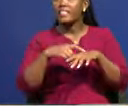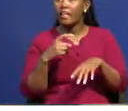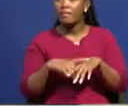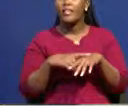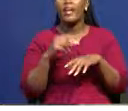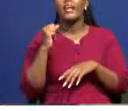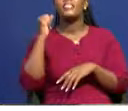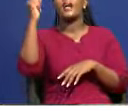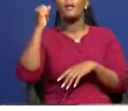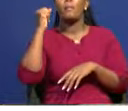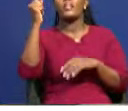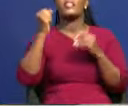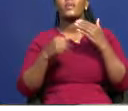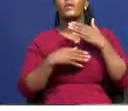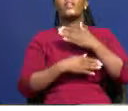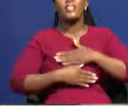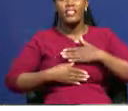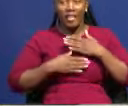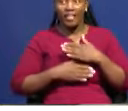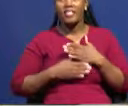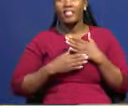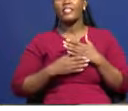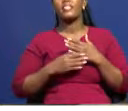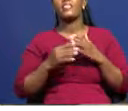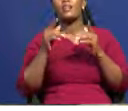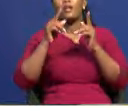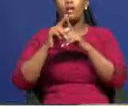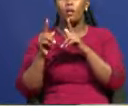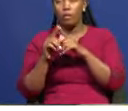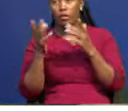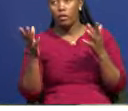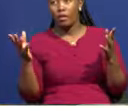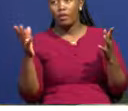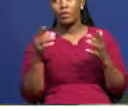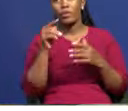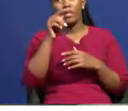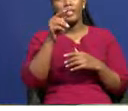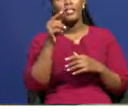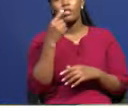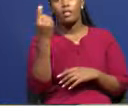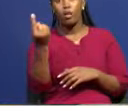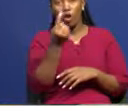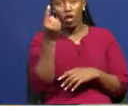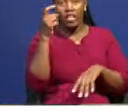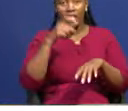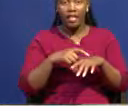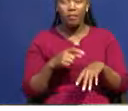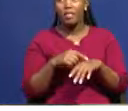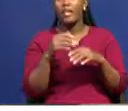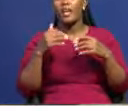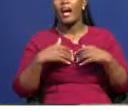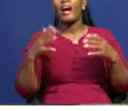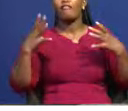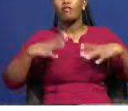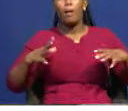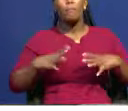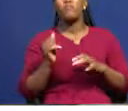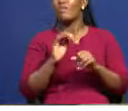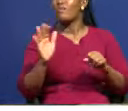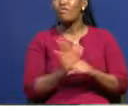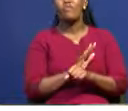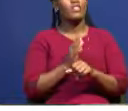scientist, as a political in politics discipline, for this is the only time that we are having Kenyans really, really participating